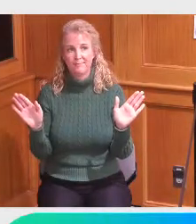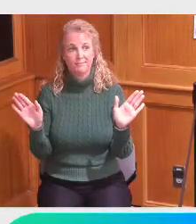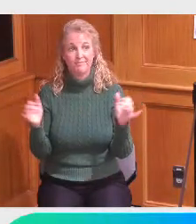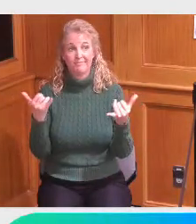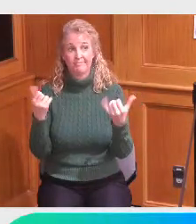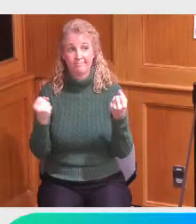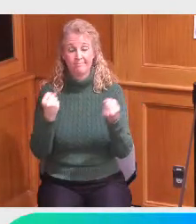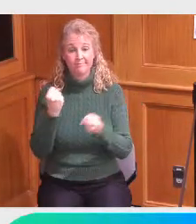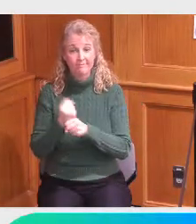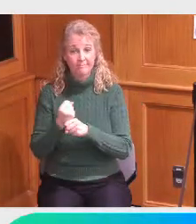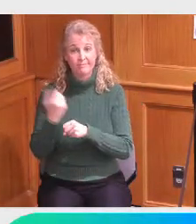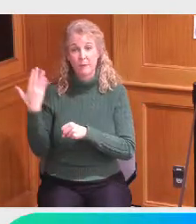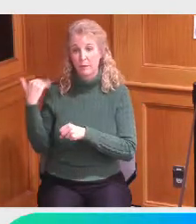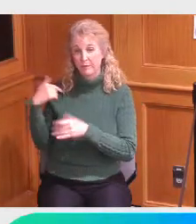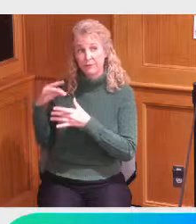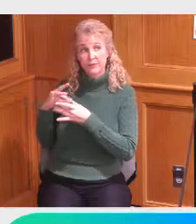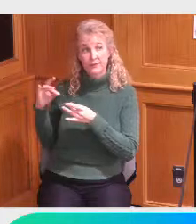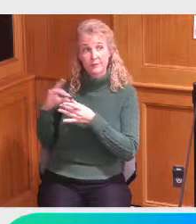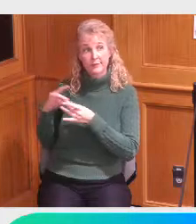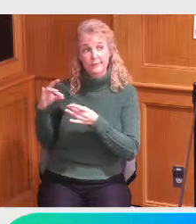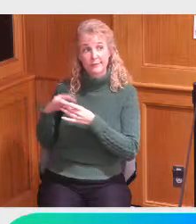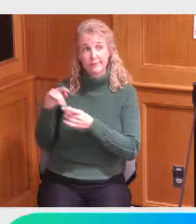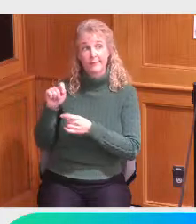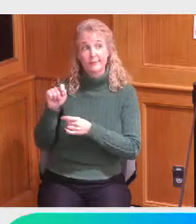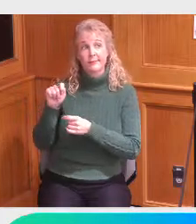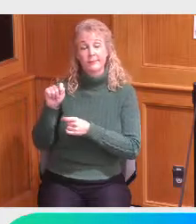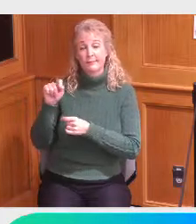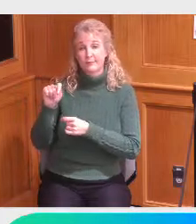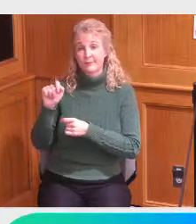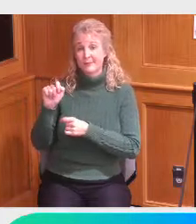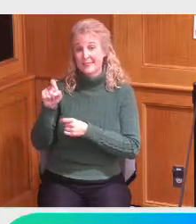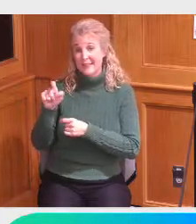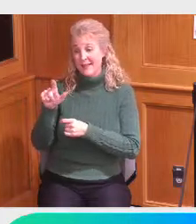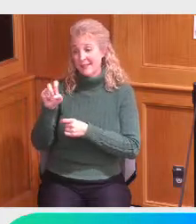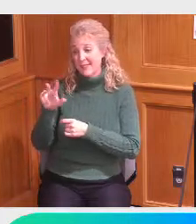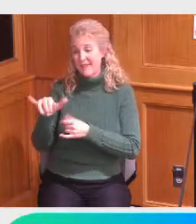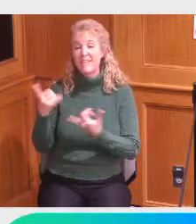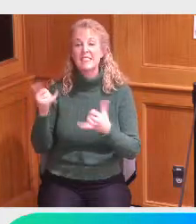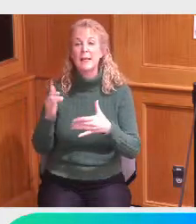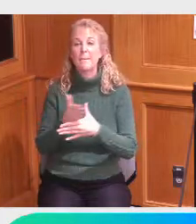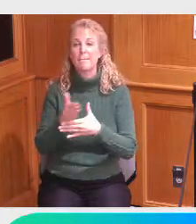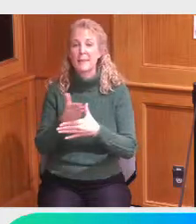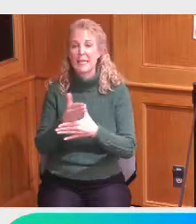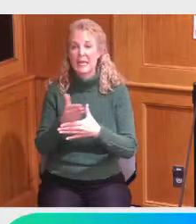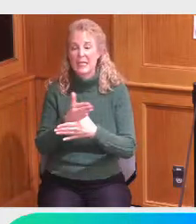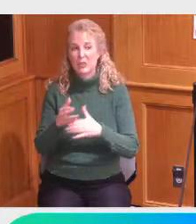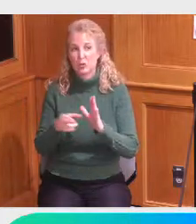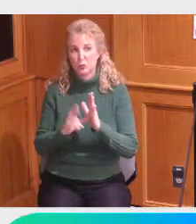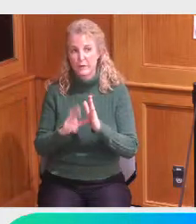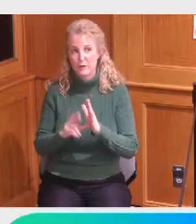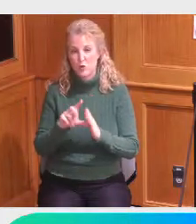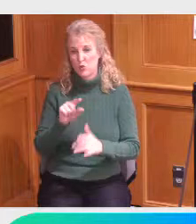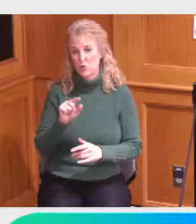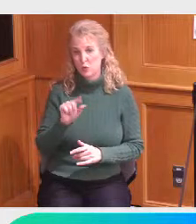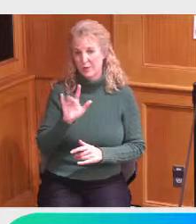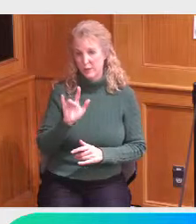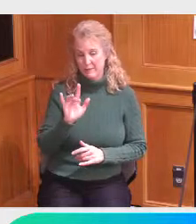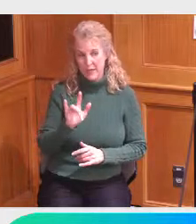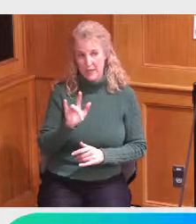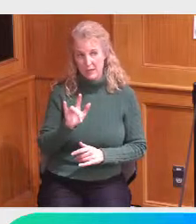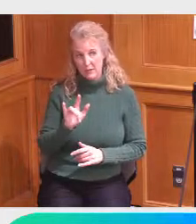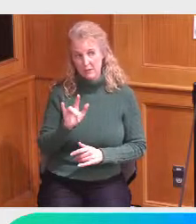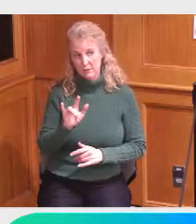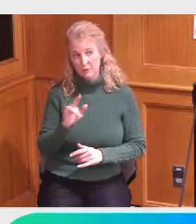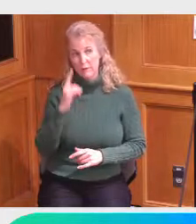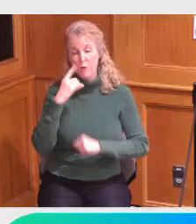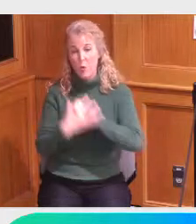this year. As I mentioned, the Tax Levy Committee is still conducting midpoint reviews for the 2025 process on